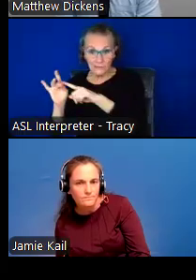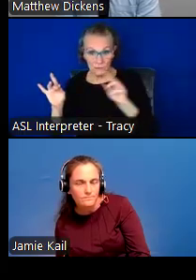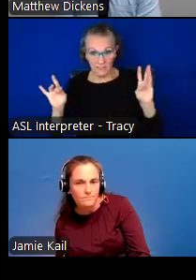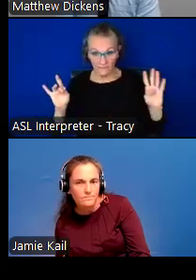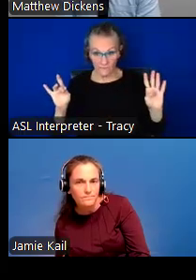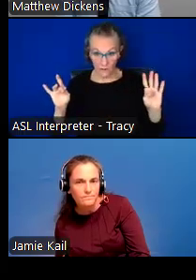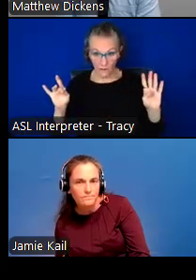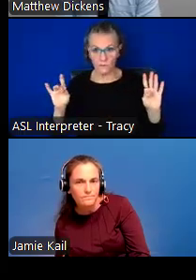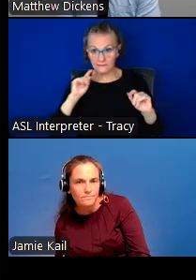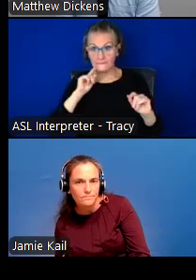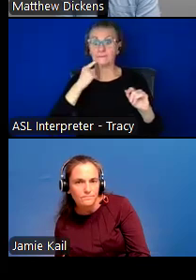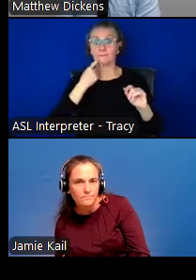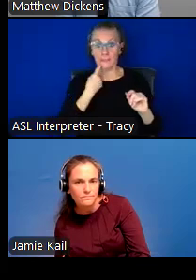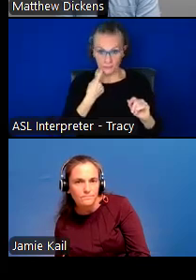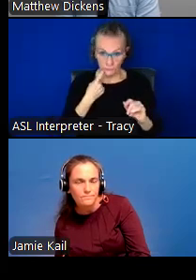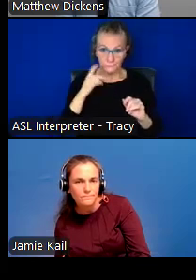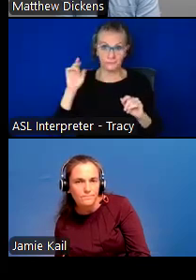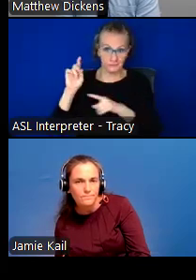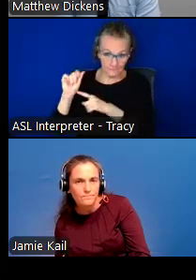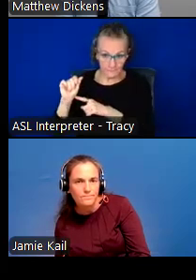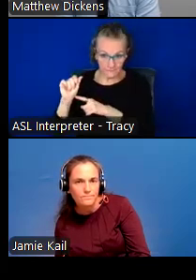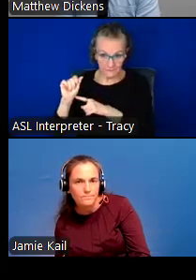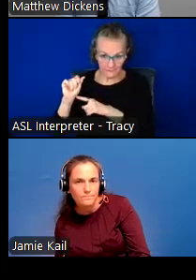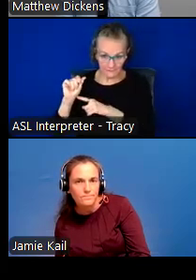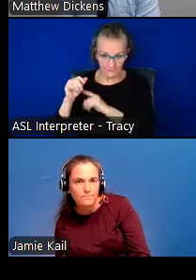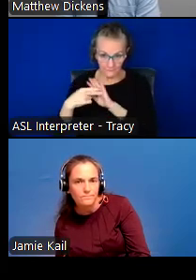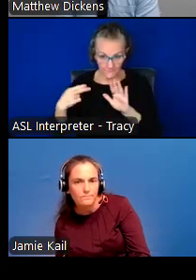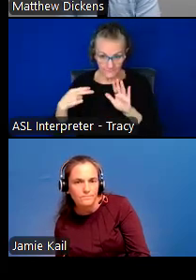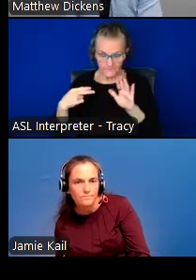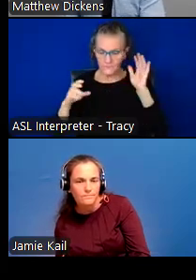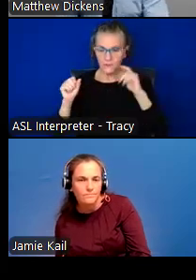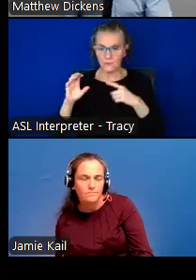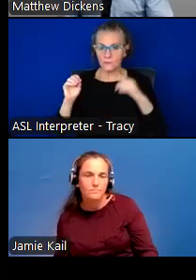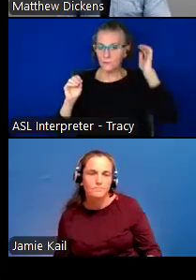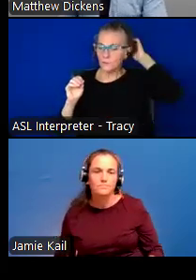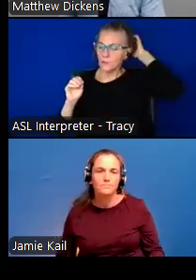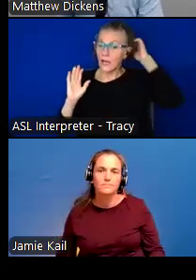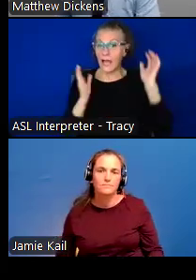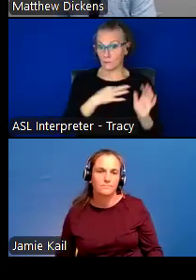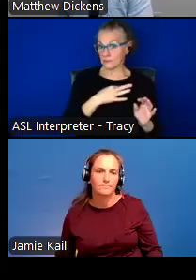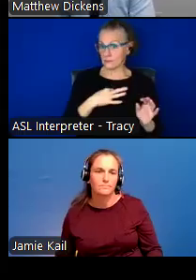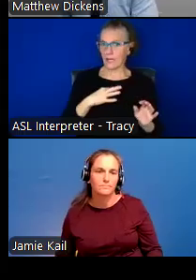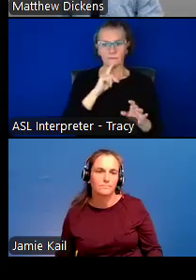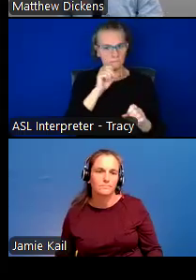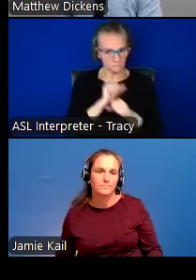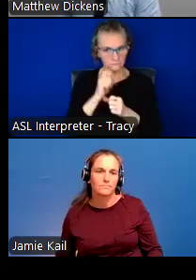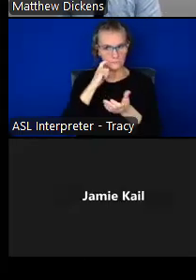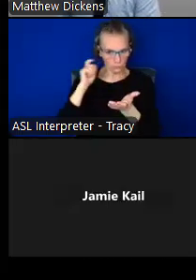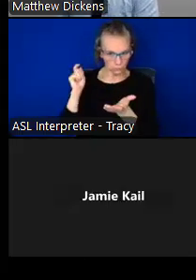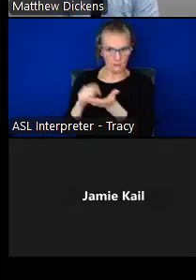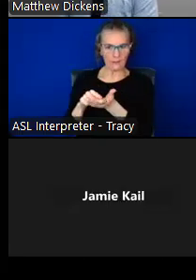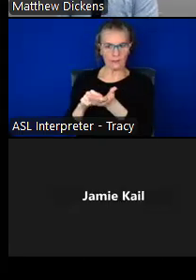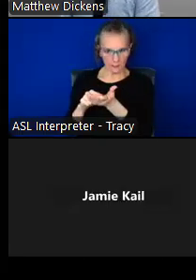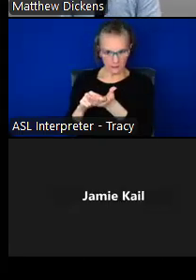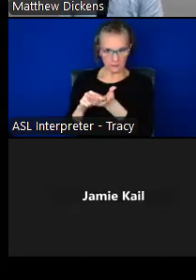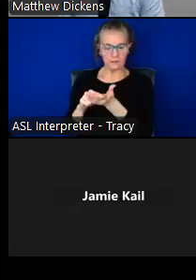with that substantial disability qualifier. And so our staff absolutely recognize